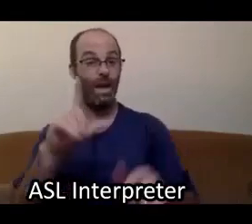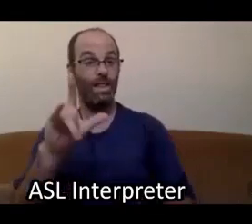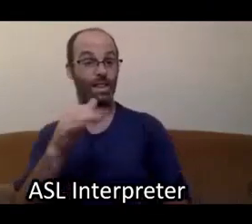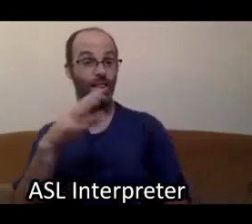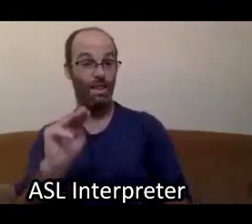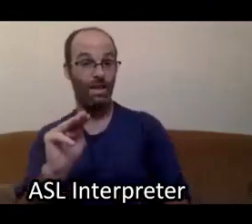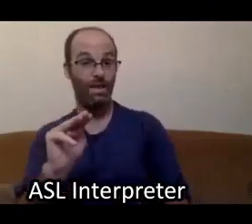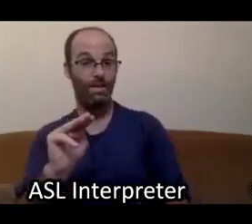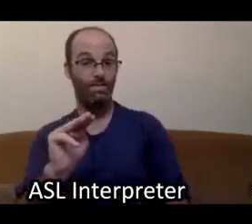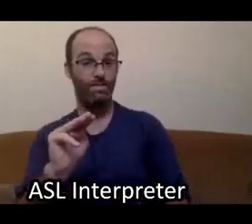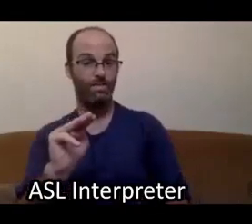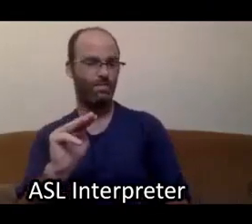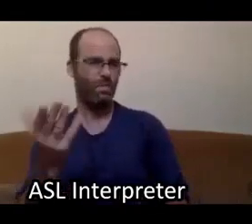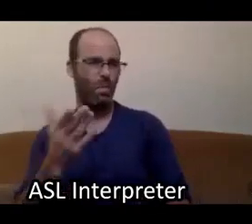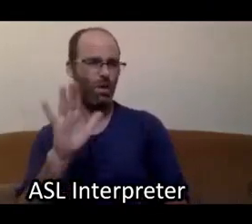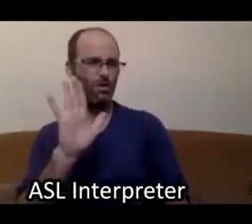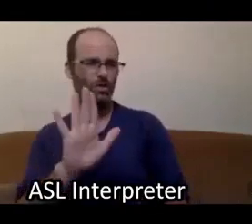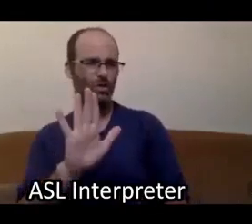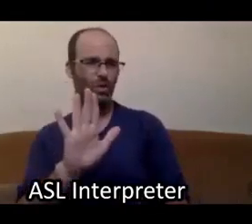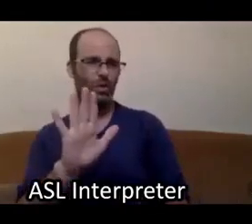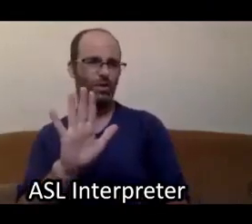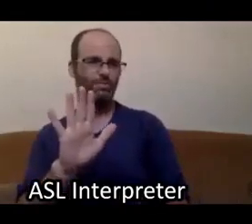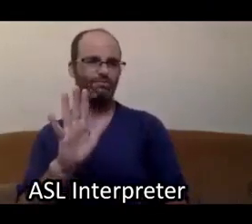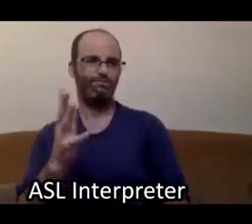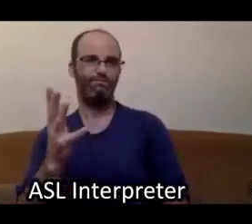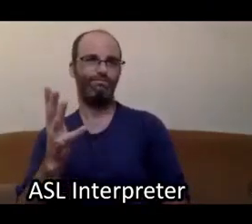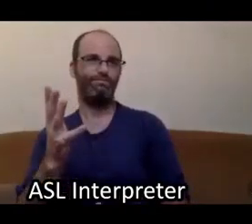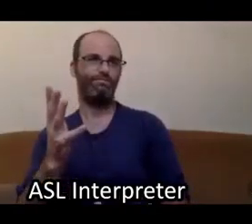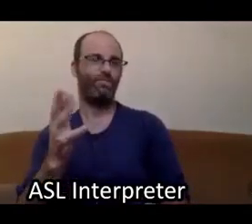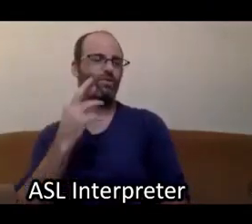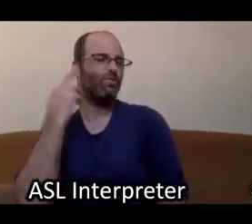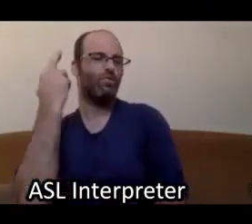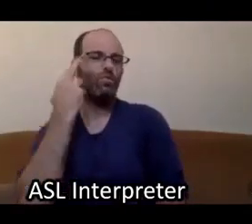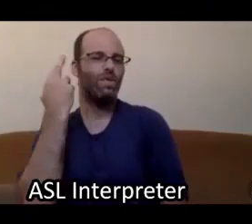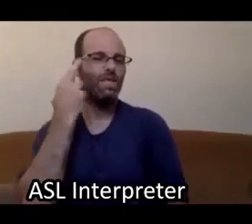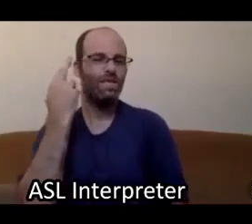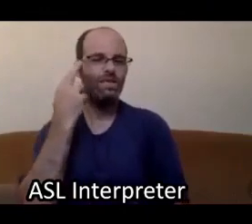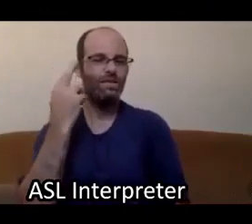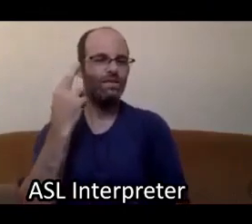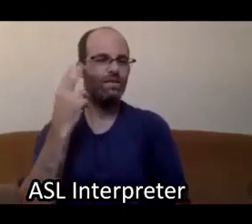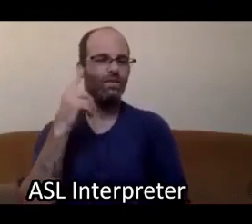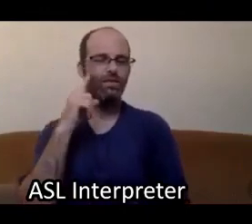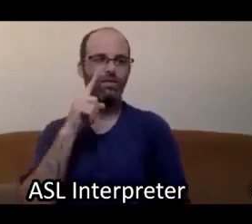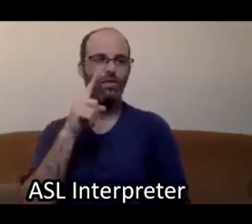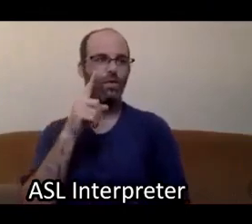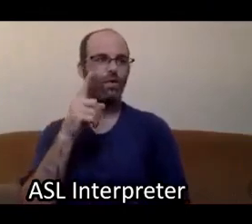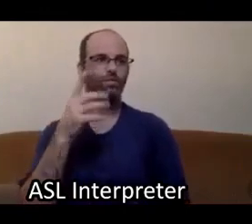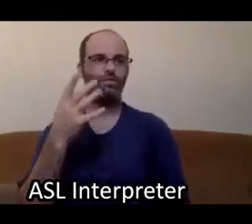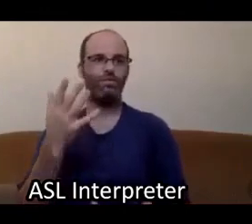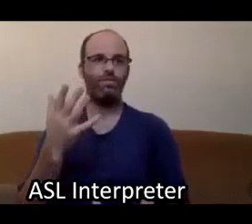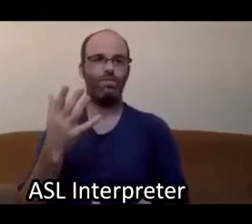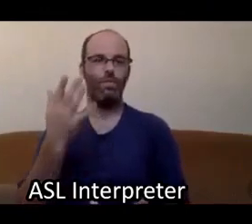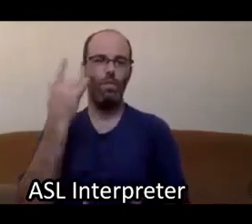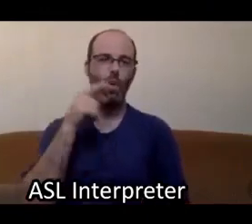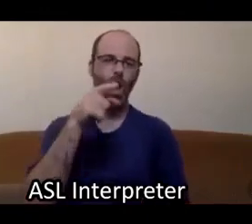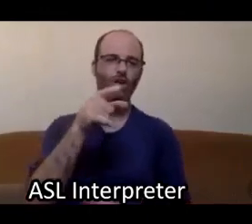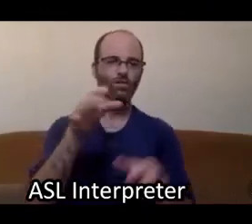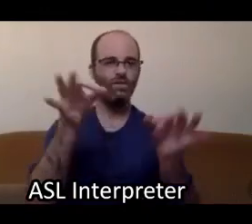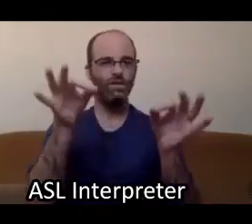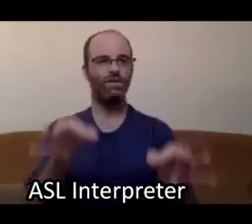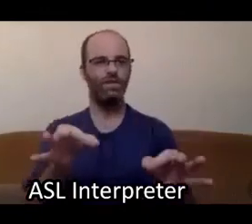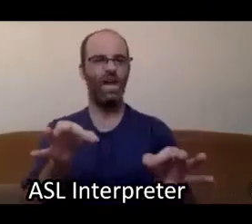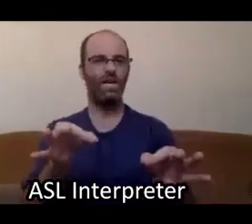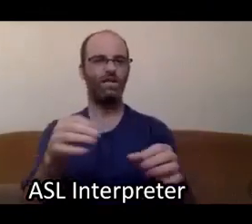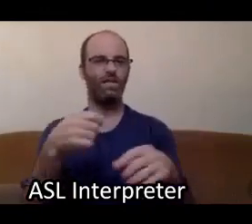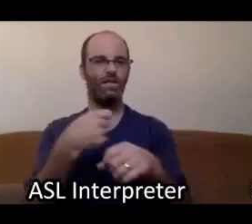journey, or your kind of core reasons from who you are as a person and why you've chosen to make accessibility a